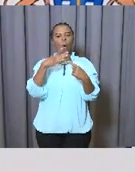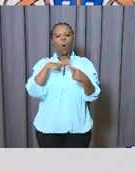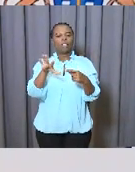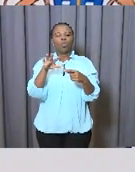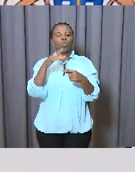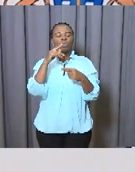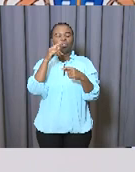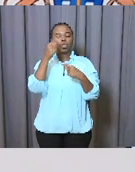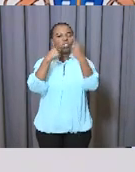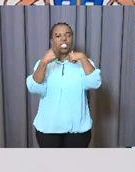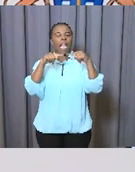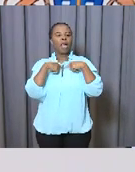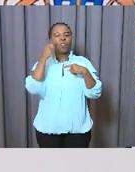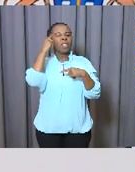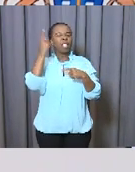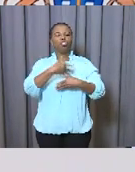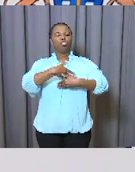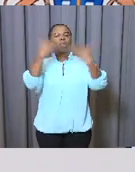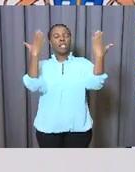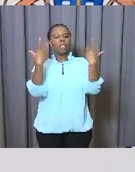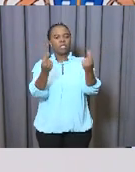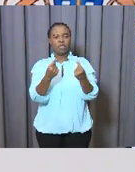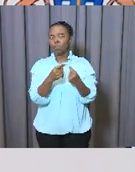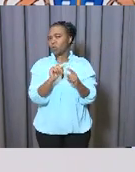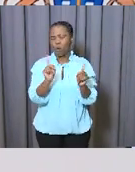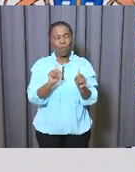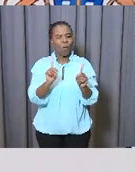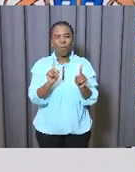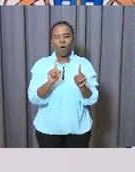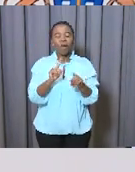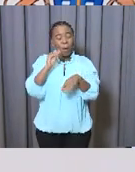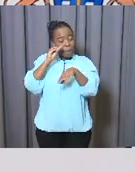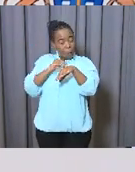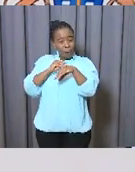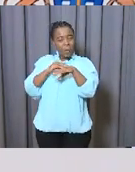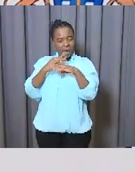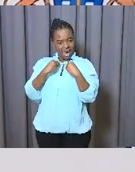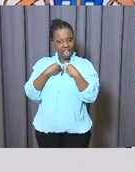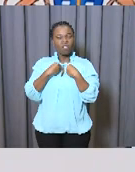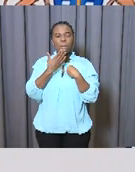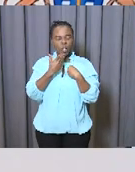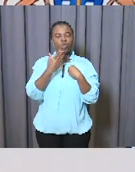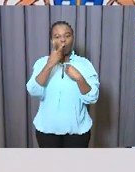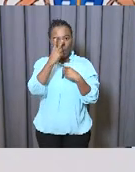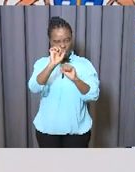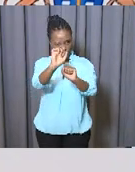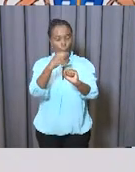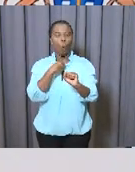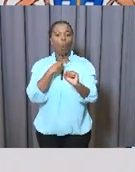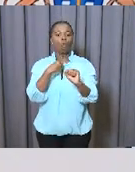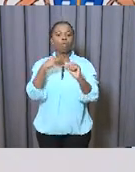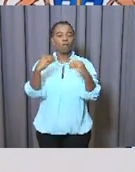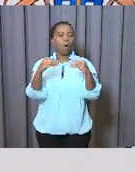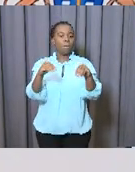we're just doing a random thing. We have our problems, and others must look at their own problems. Thank you so